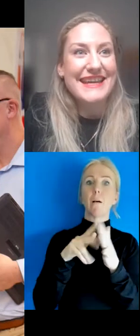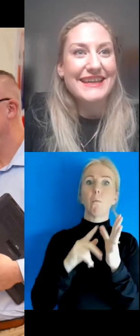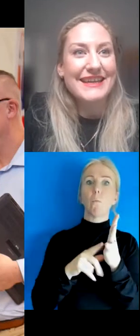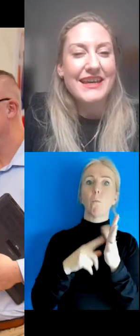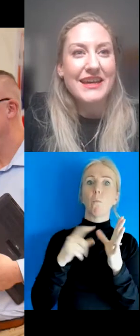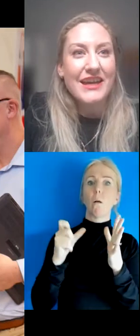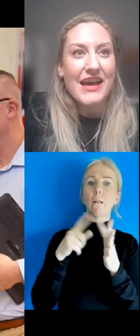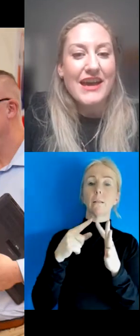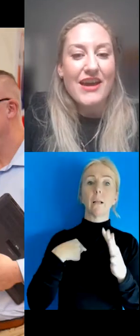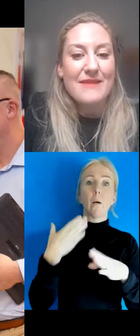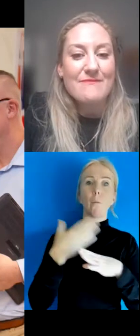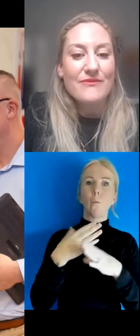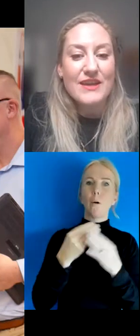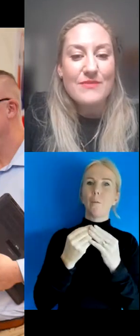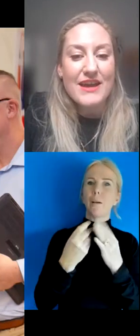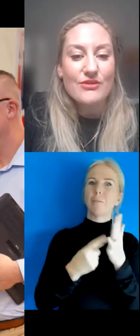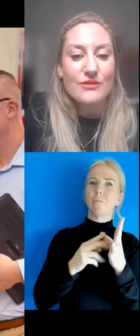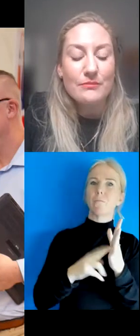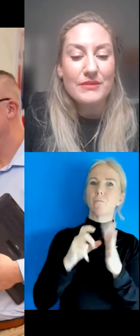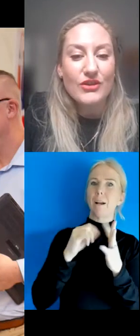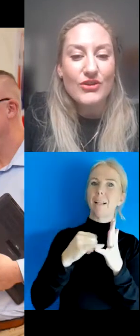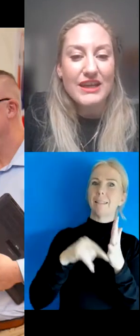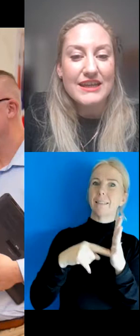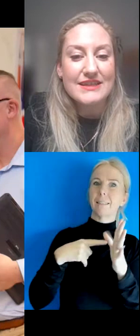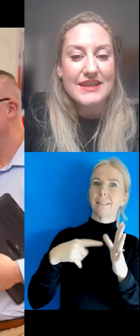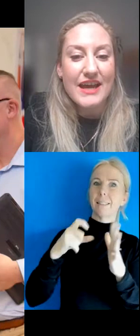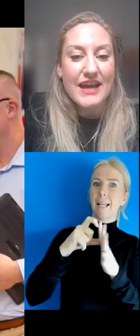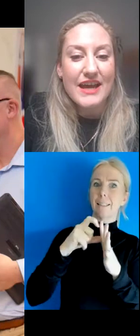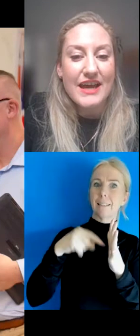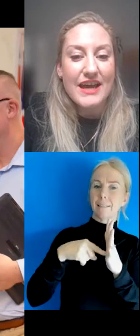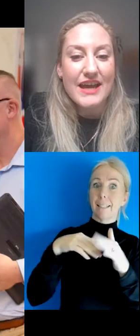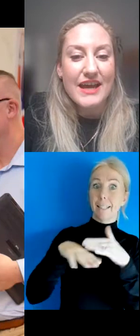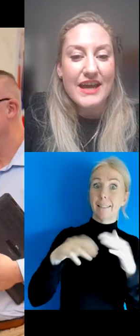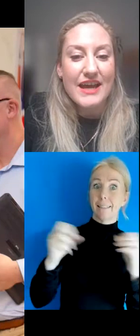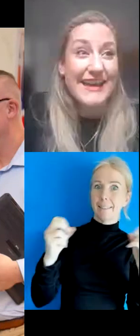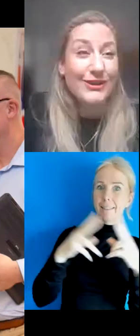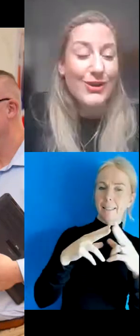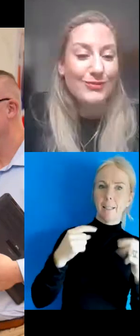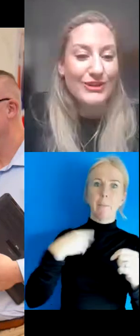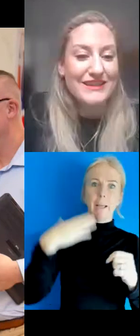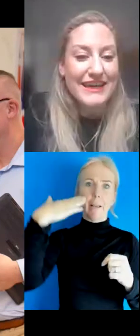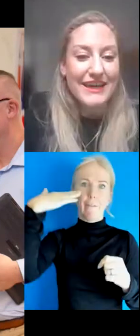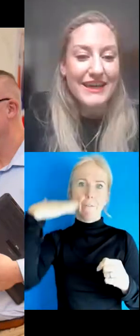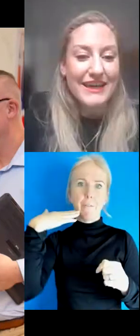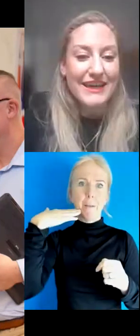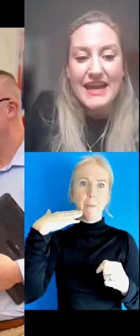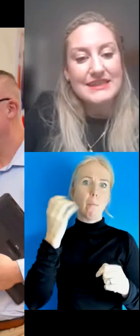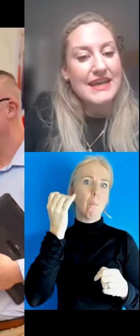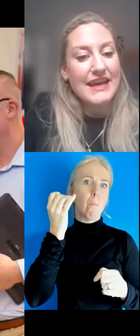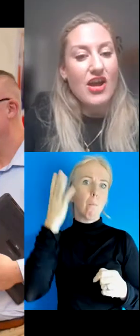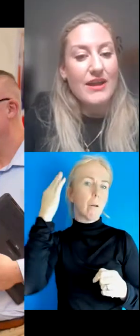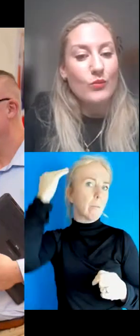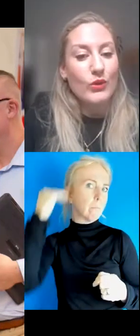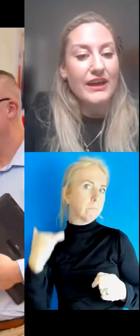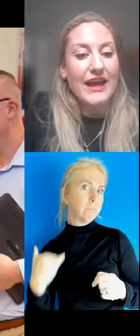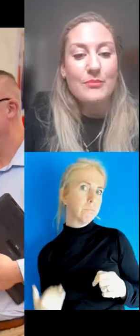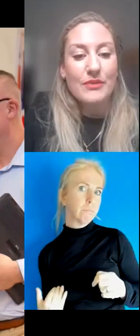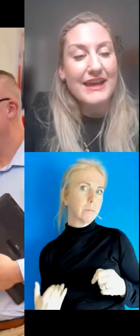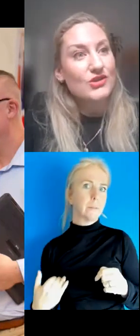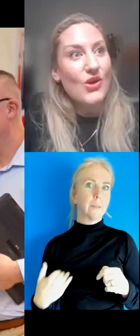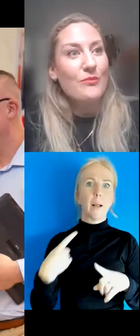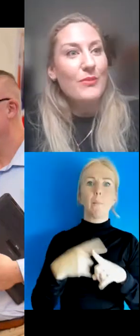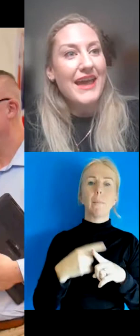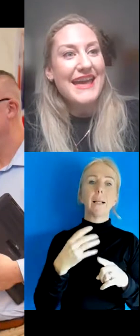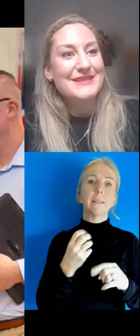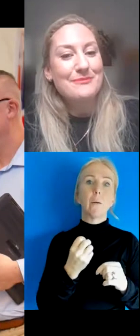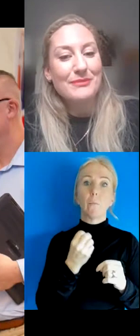in Sydney. I am female, mid-30s, I have fair skin and long blonde hair, and today I am wearing a